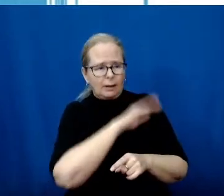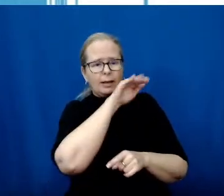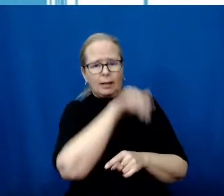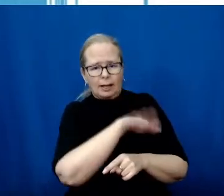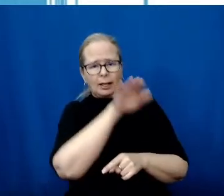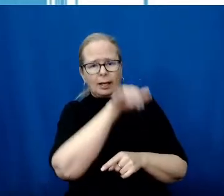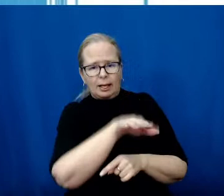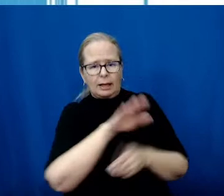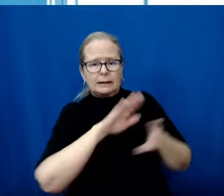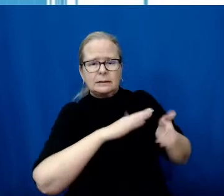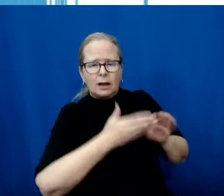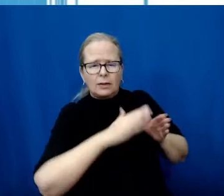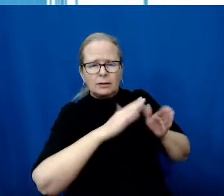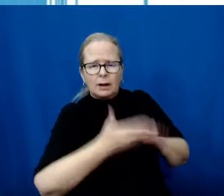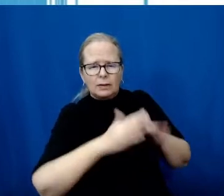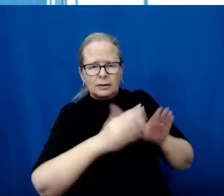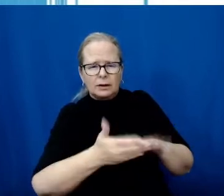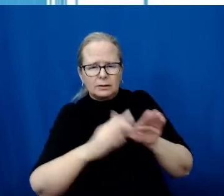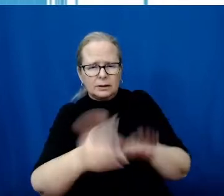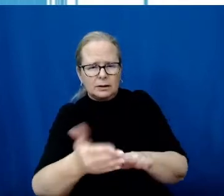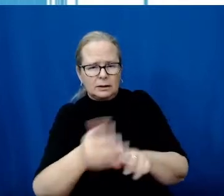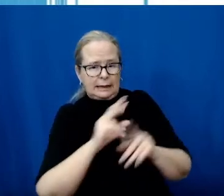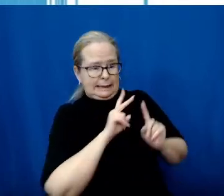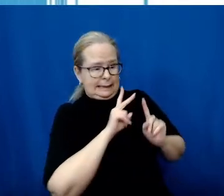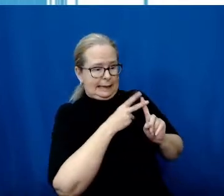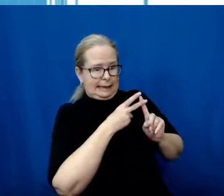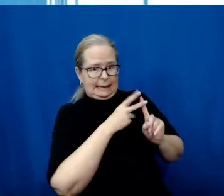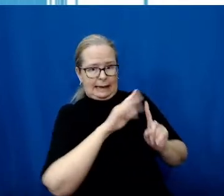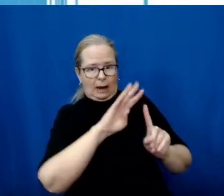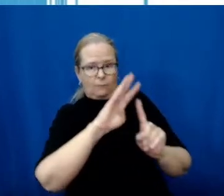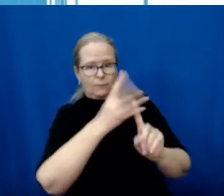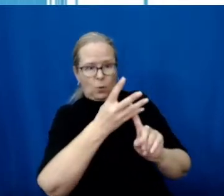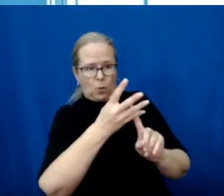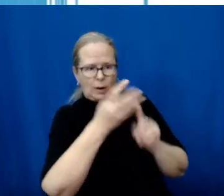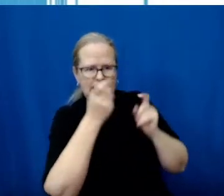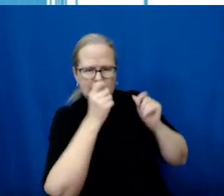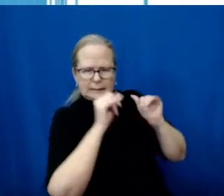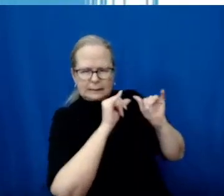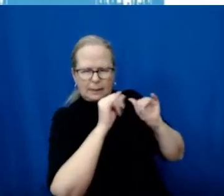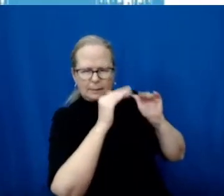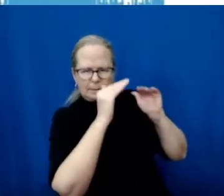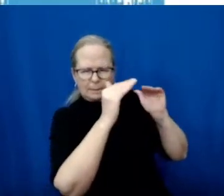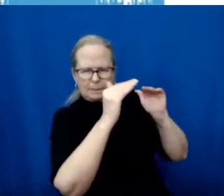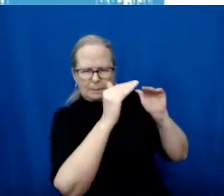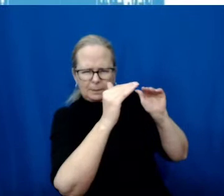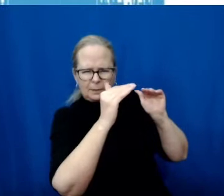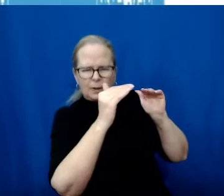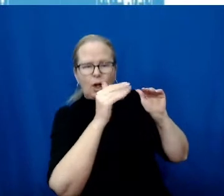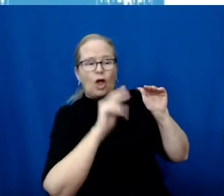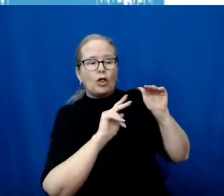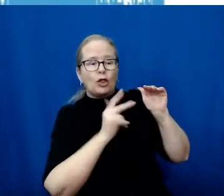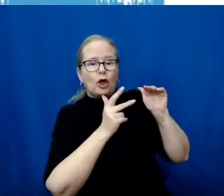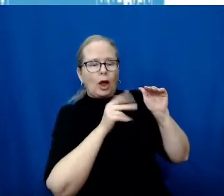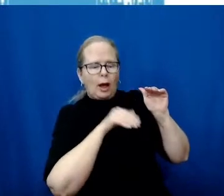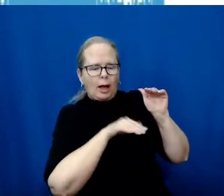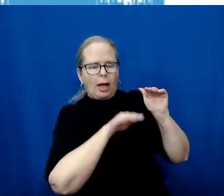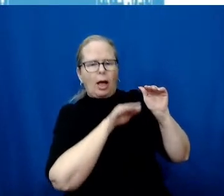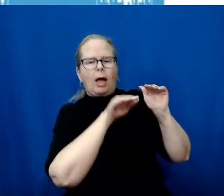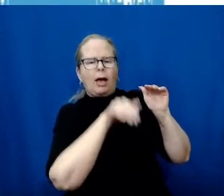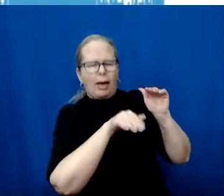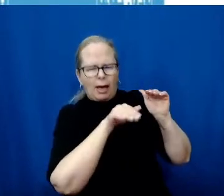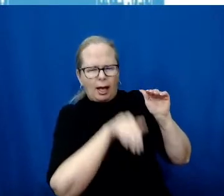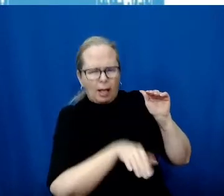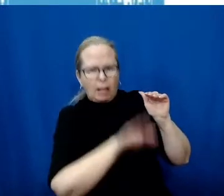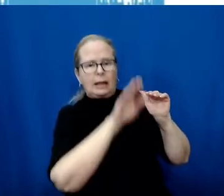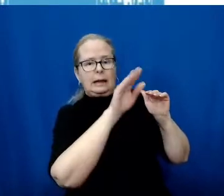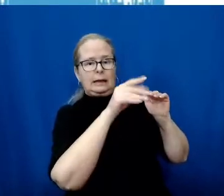very flat third wave. And we don't know where this one's going, but it looks very similar to that third wave so